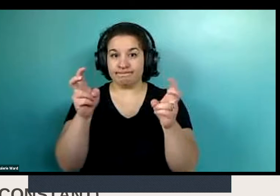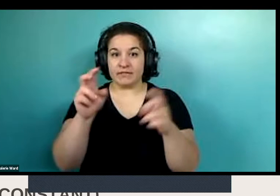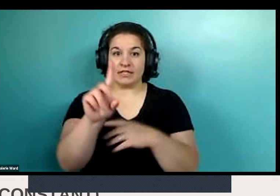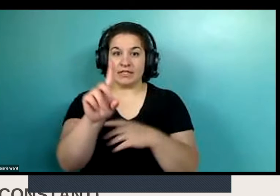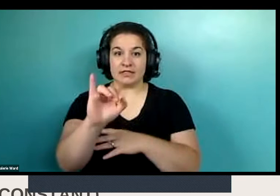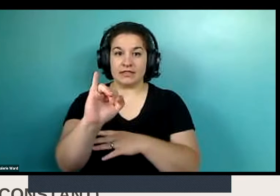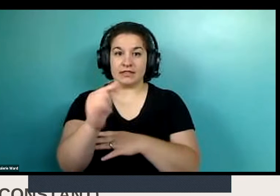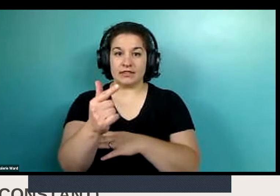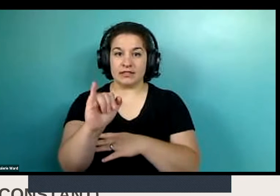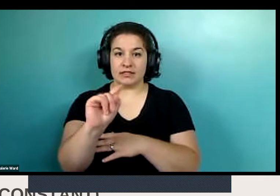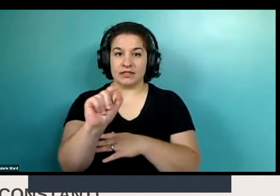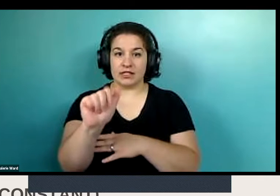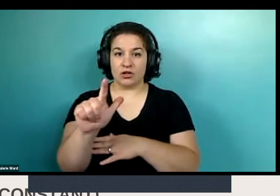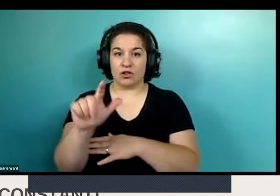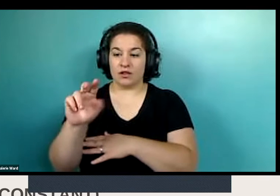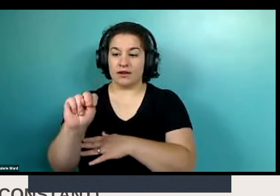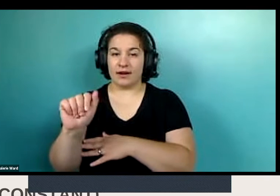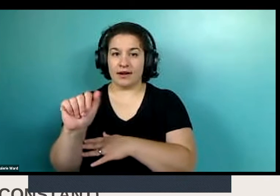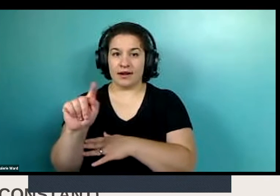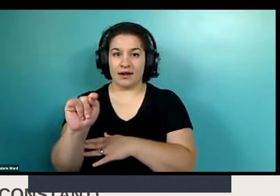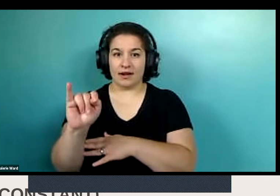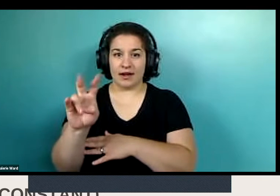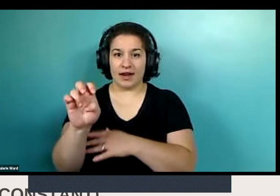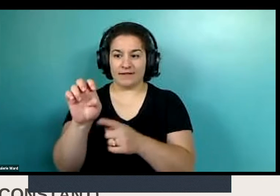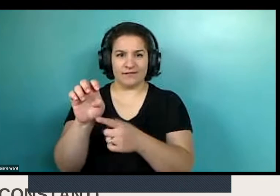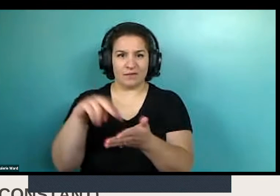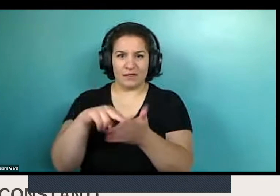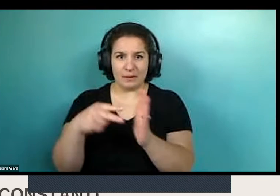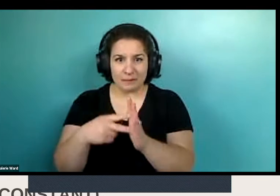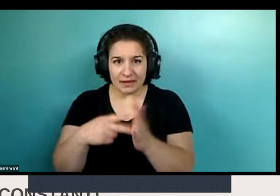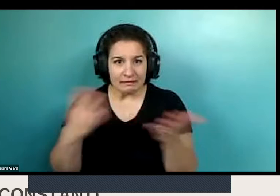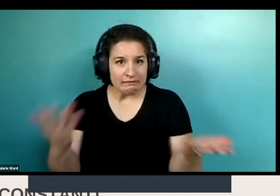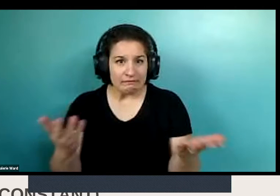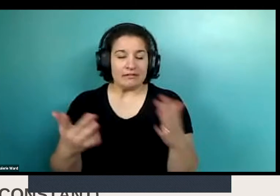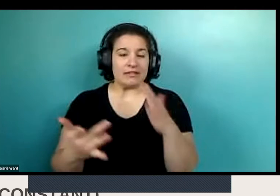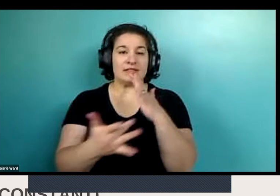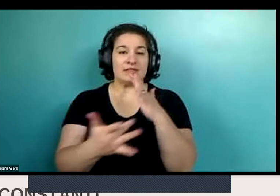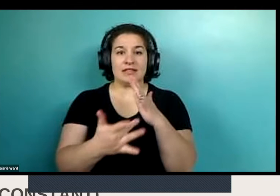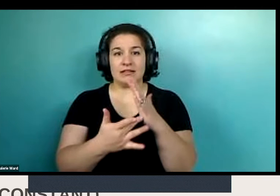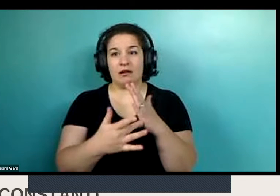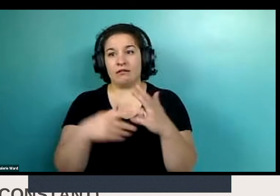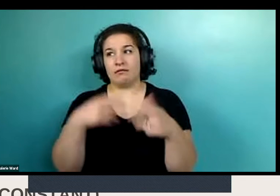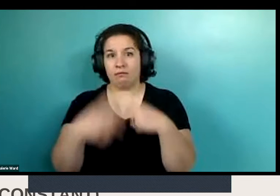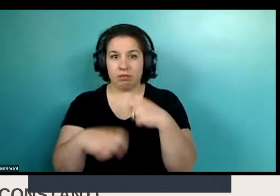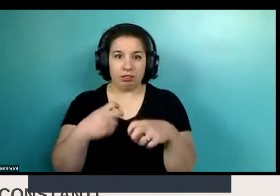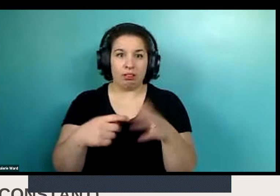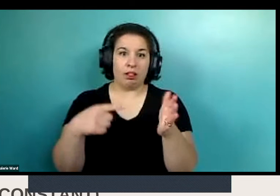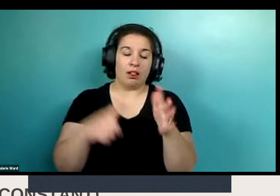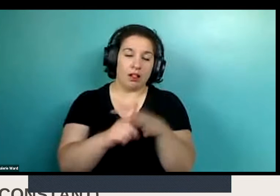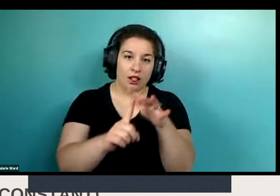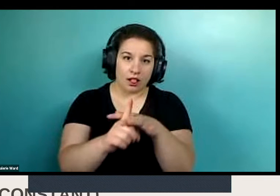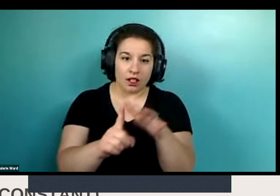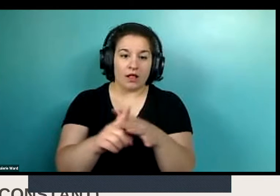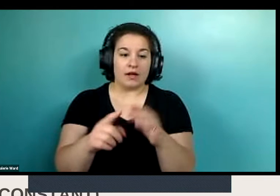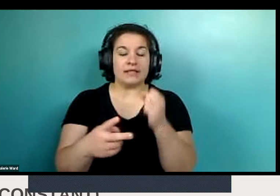What doesn't it mean? Technology woes are plentiful. Saving documents in the correct form, saving images,